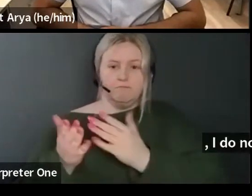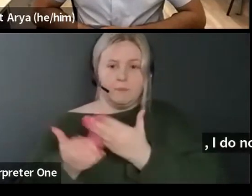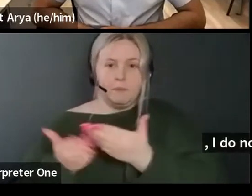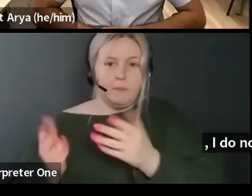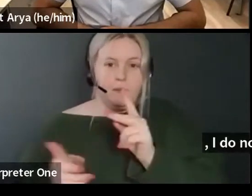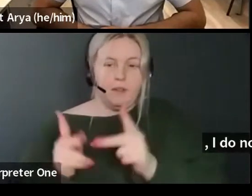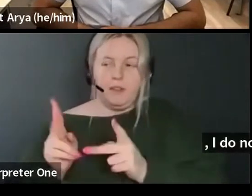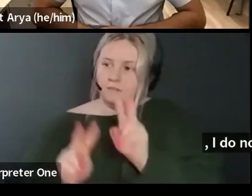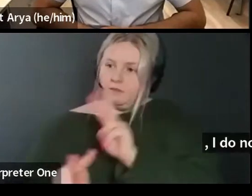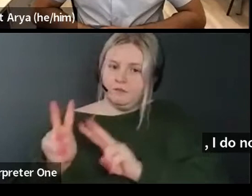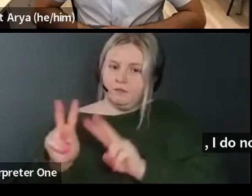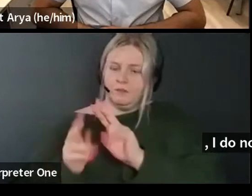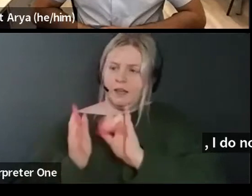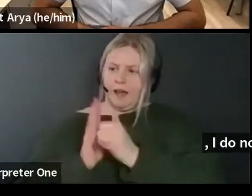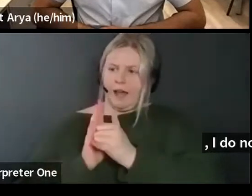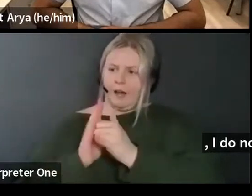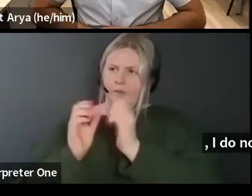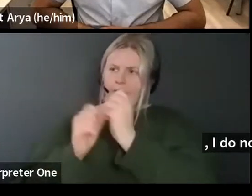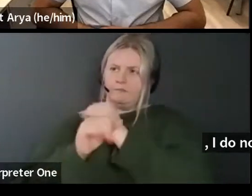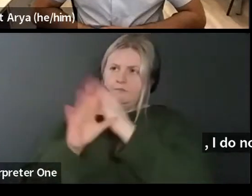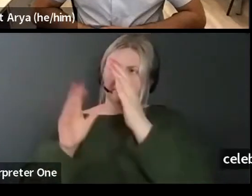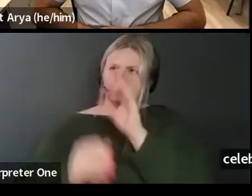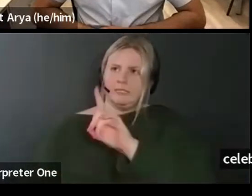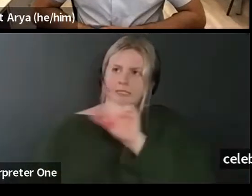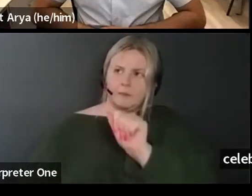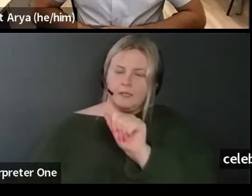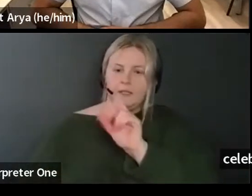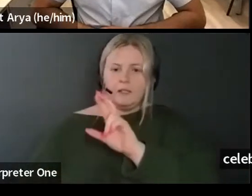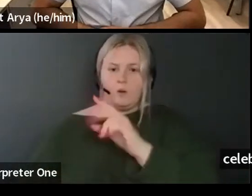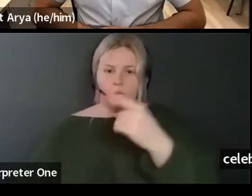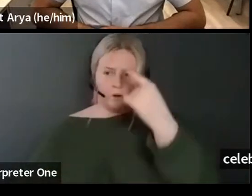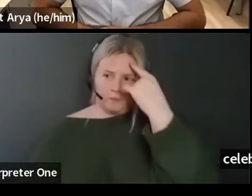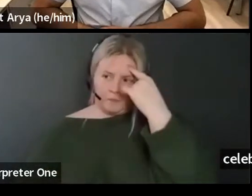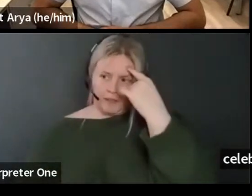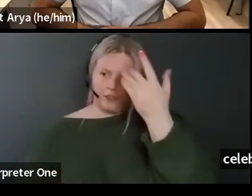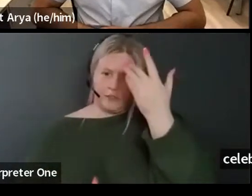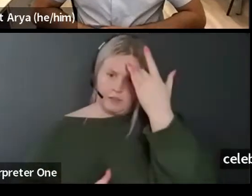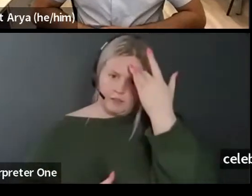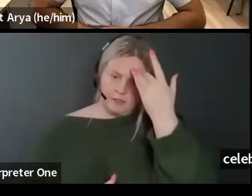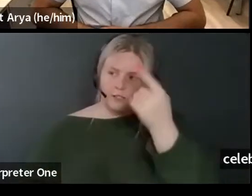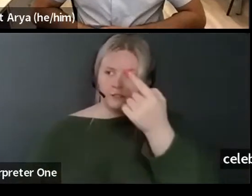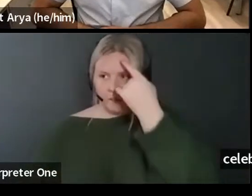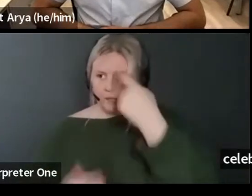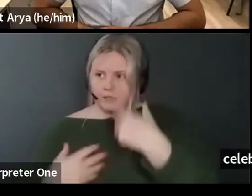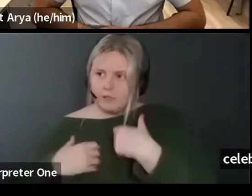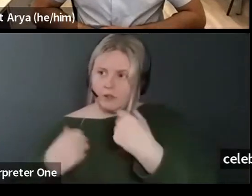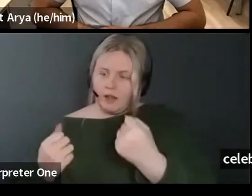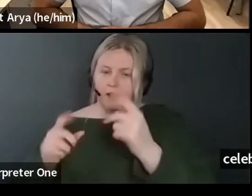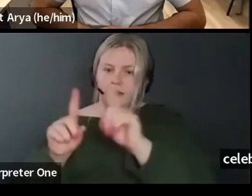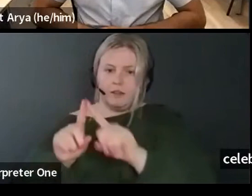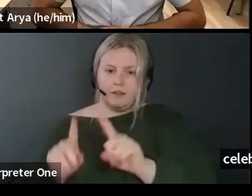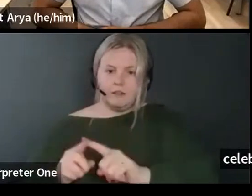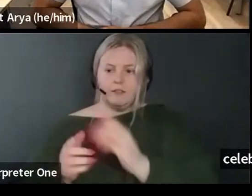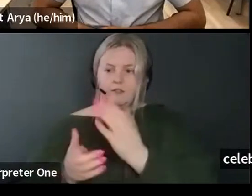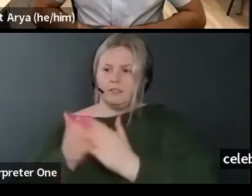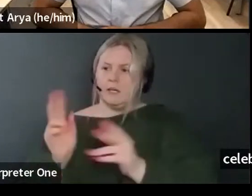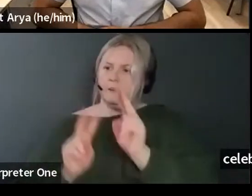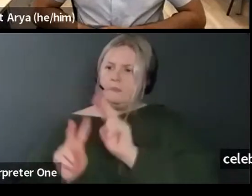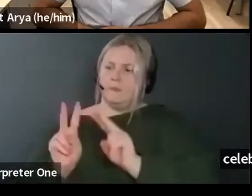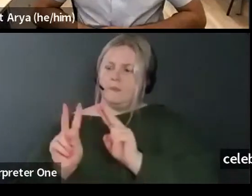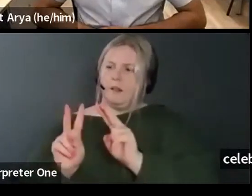a disability or as being neurodivergent, at least for myself and for many like me who are very creative, very